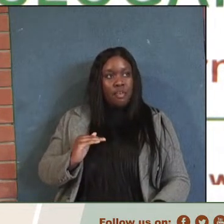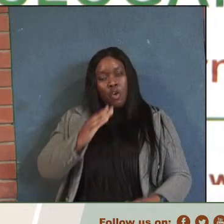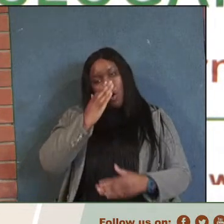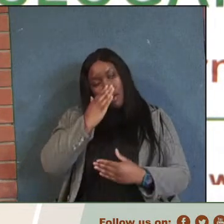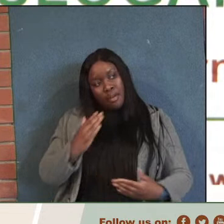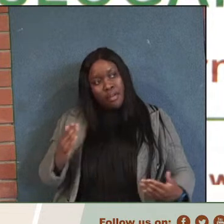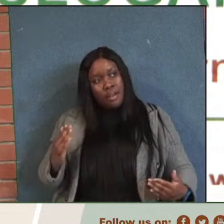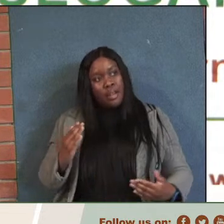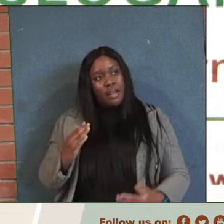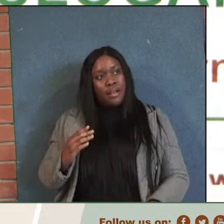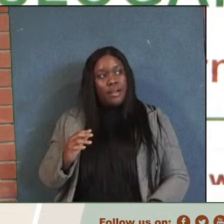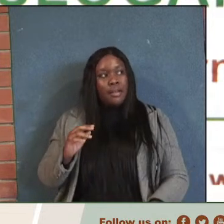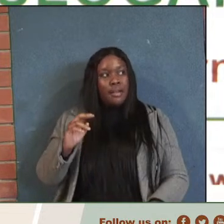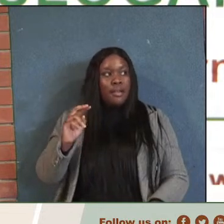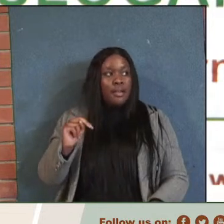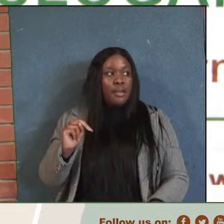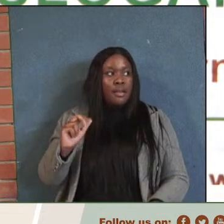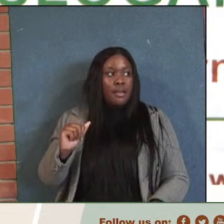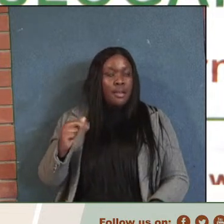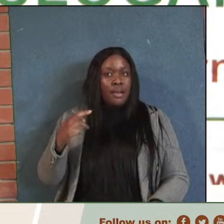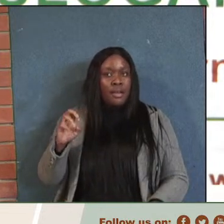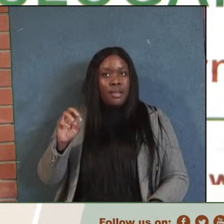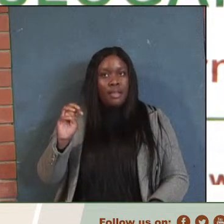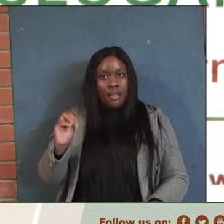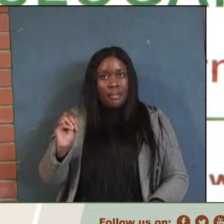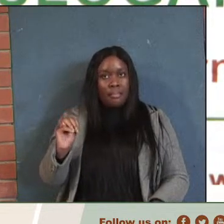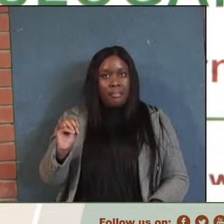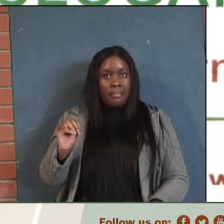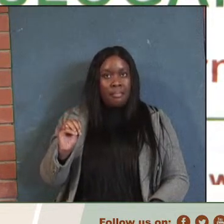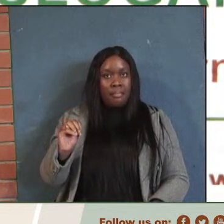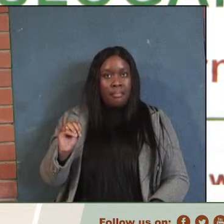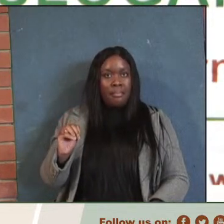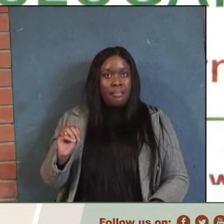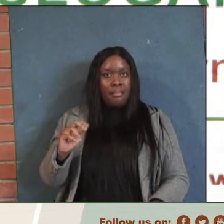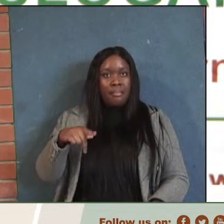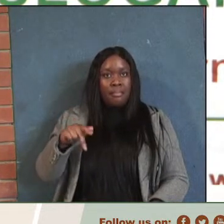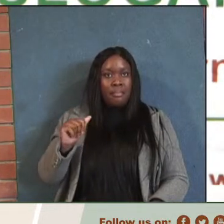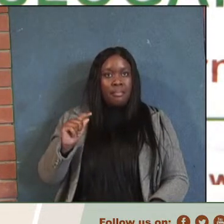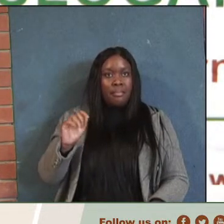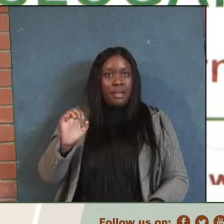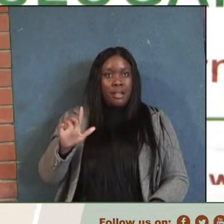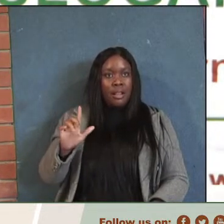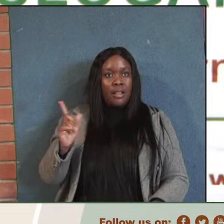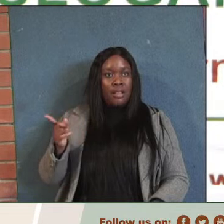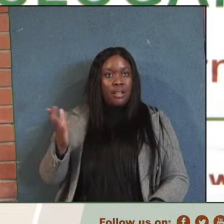Honorable Naeem Patel, to give her closing remarks for the day.